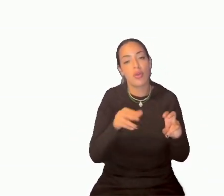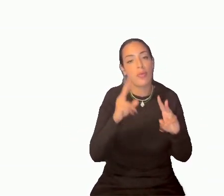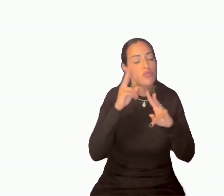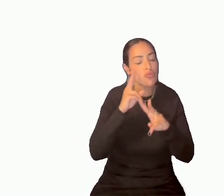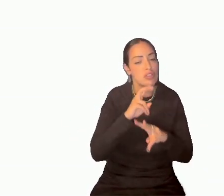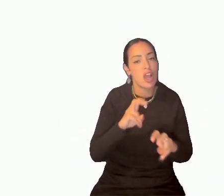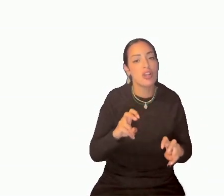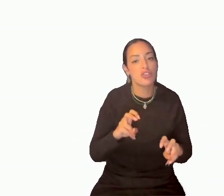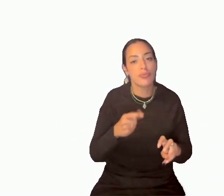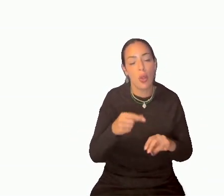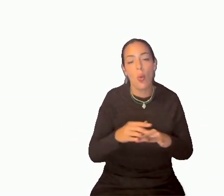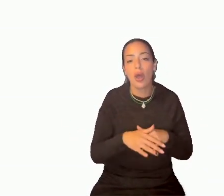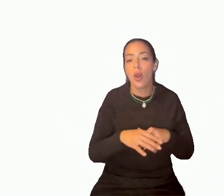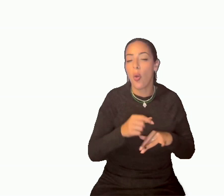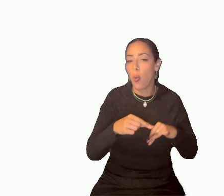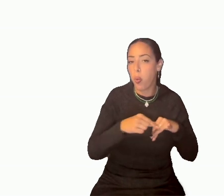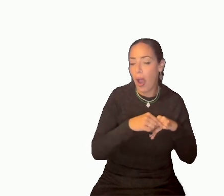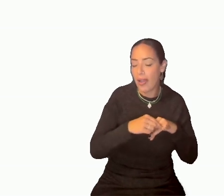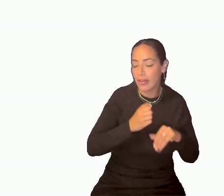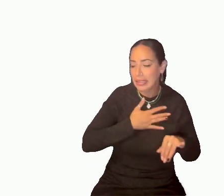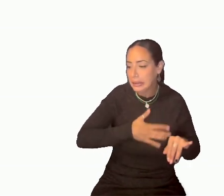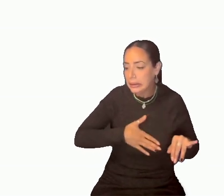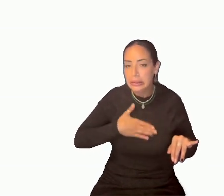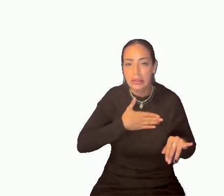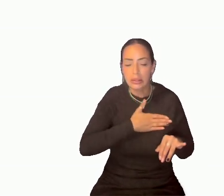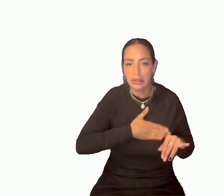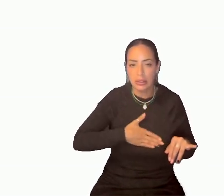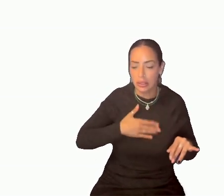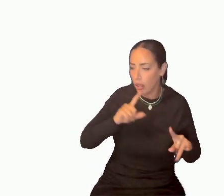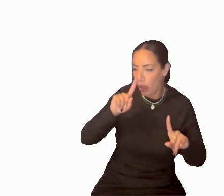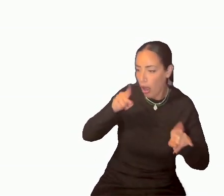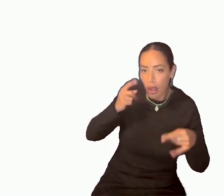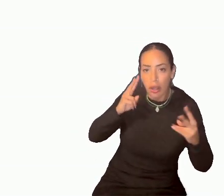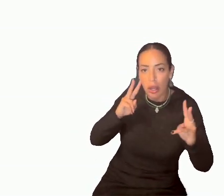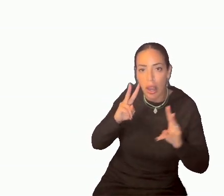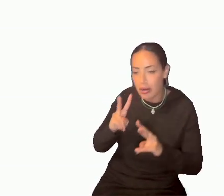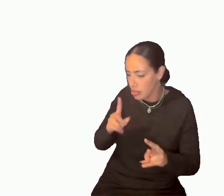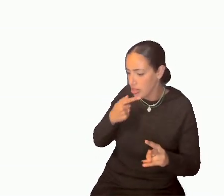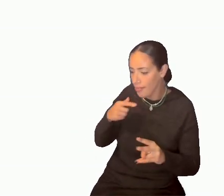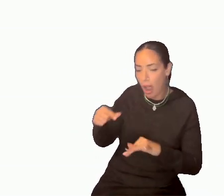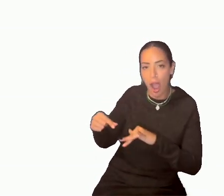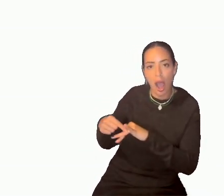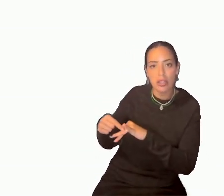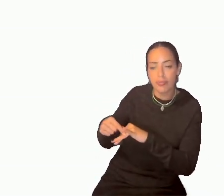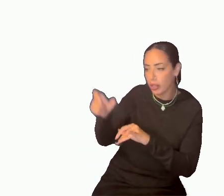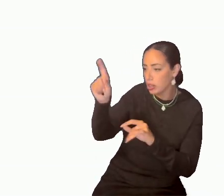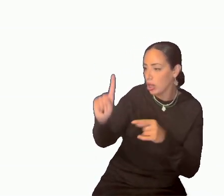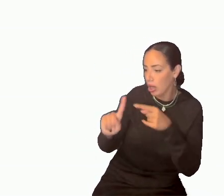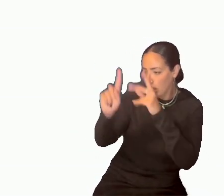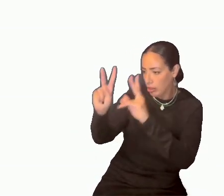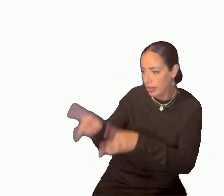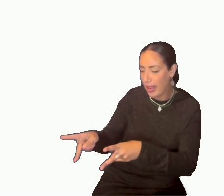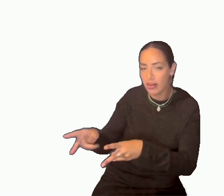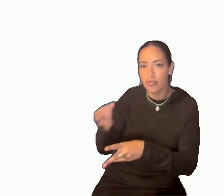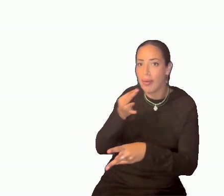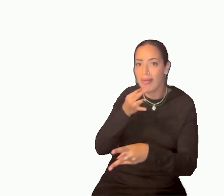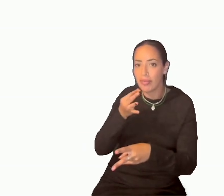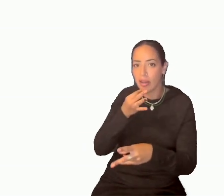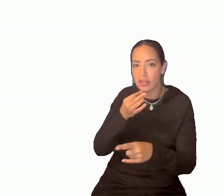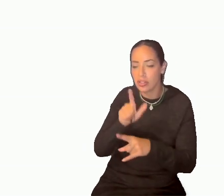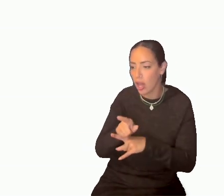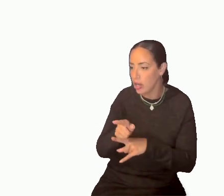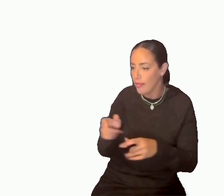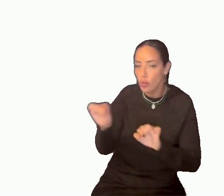my research where a bereaved wife describes the impact of not being able to see her husband following his repatriation from Afghanistan until after